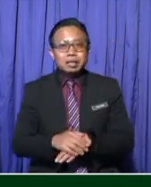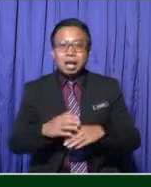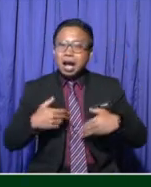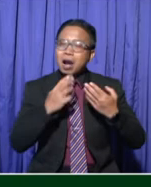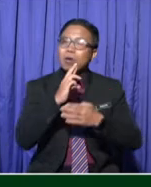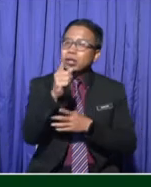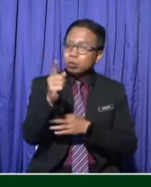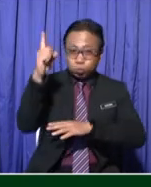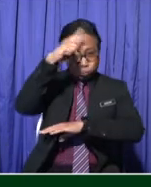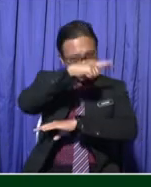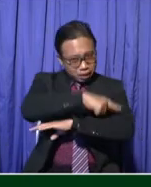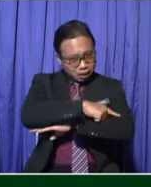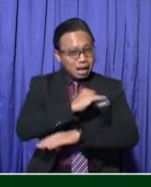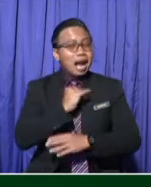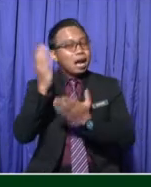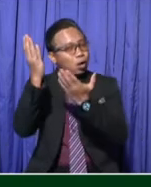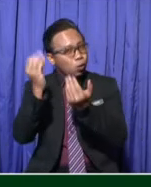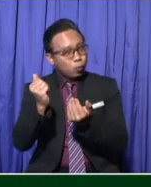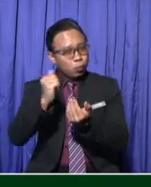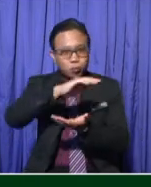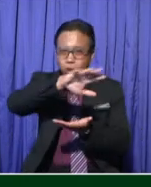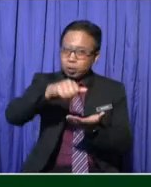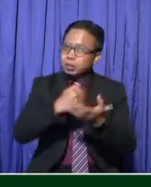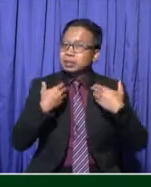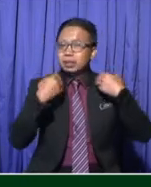today? I hope you are doing well.